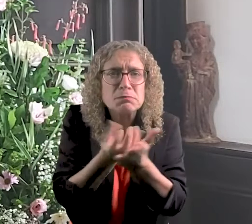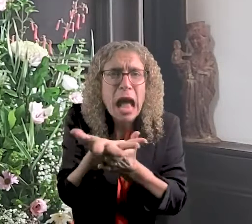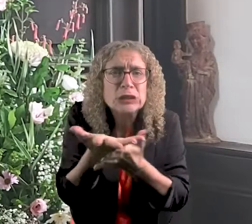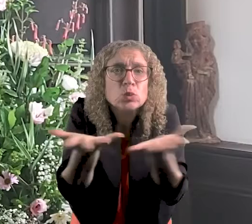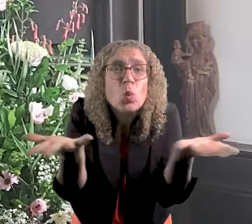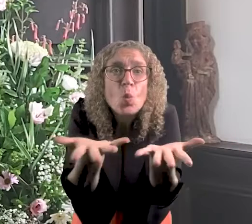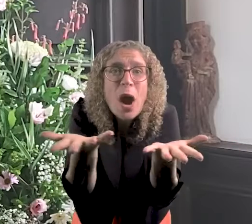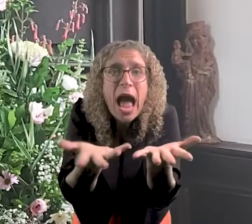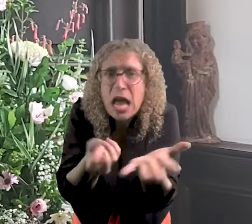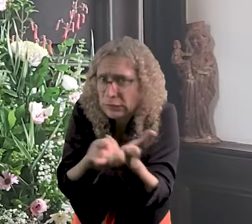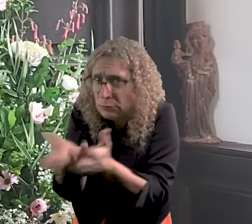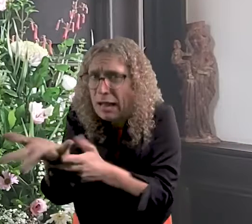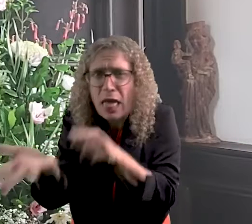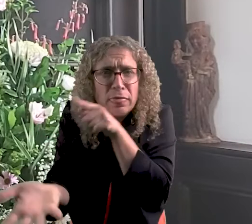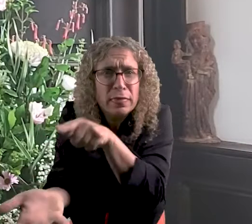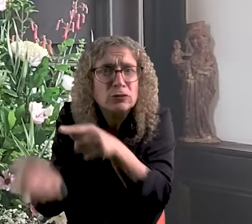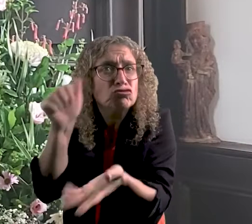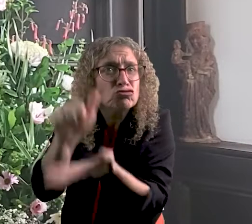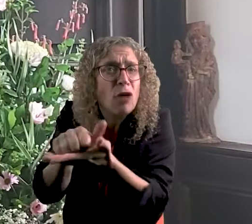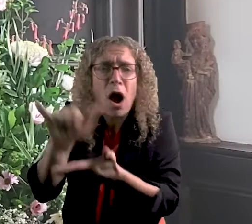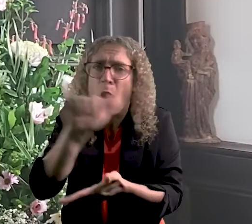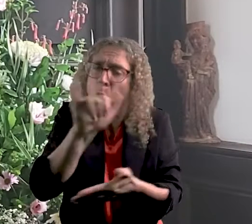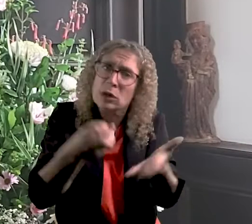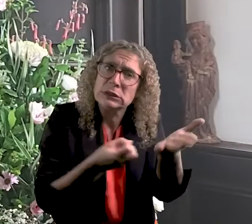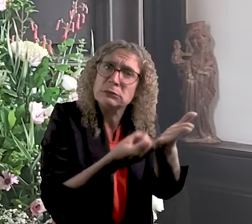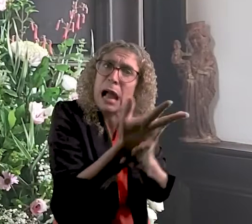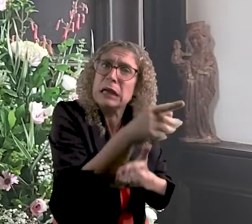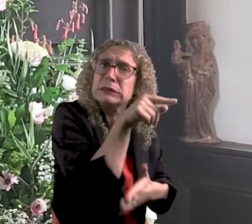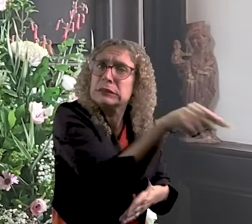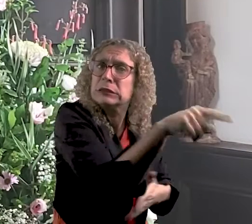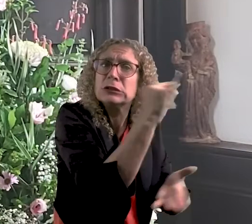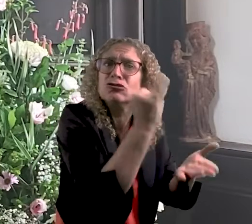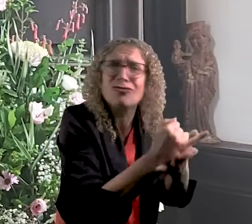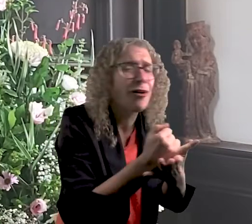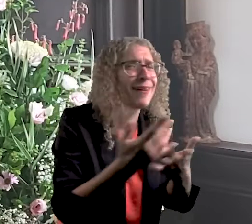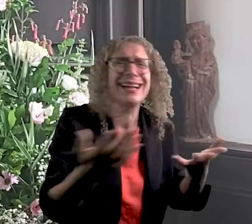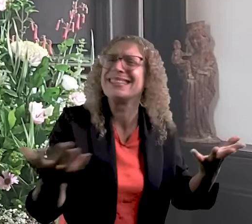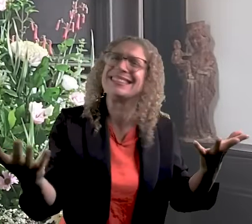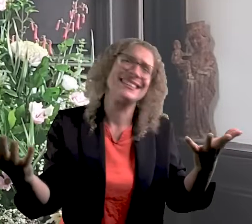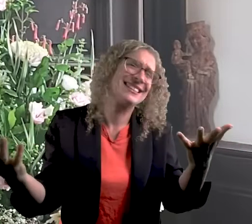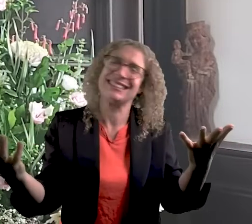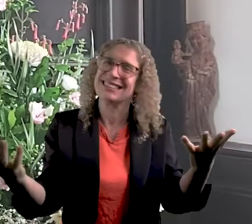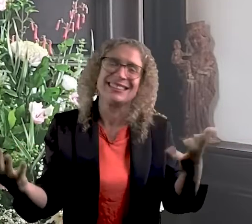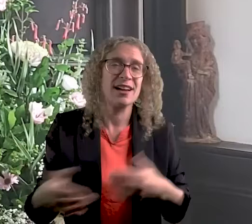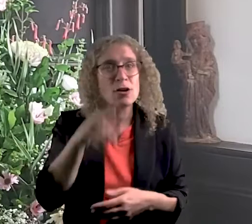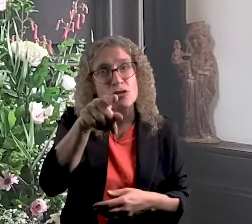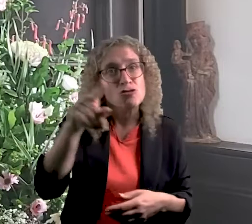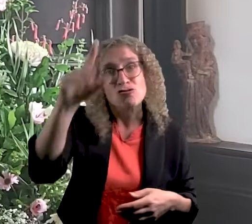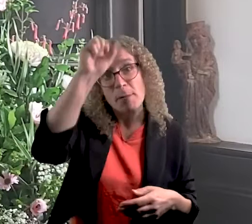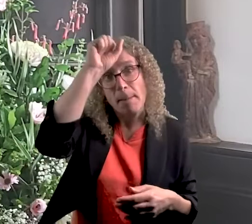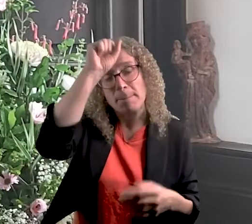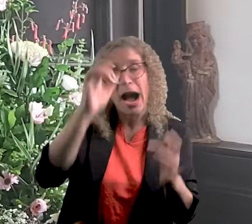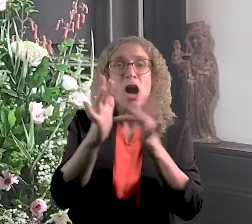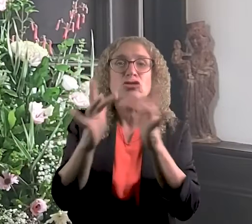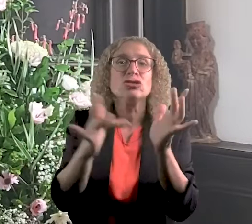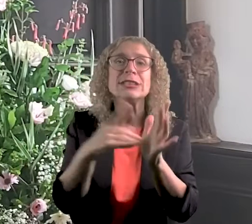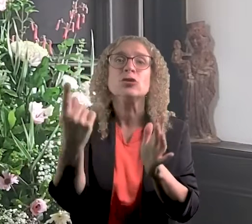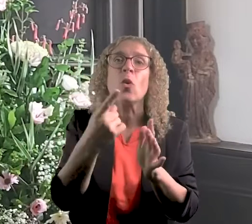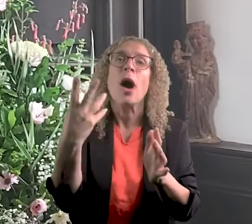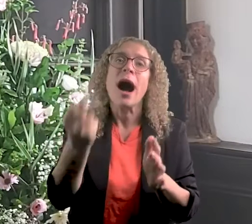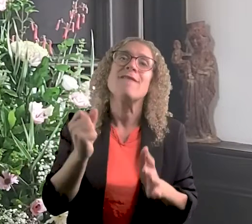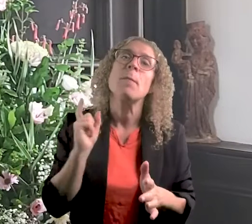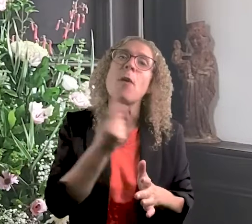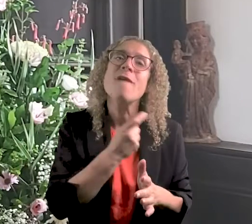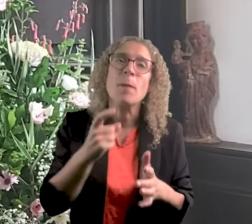the money goes, but it isn't about that at all. If you think it is, then consider the prostitute who anoints Jesus